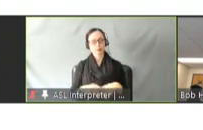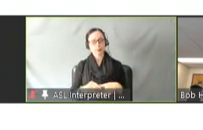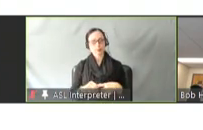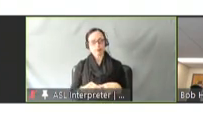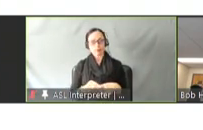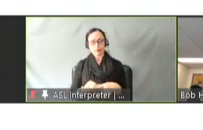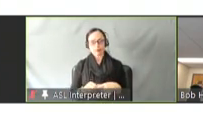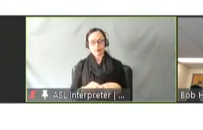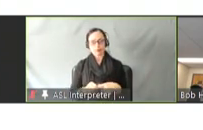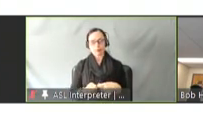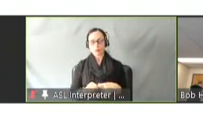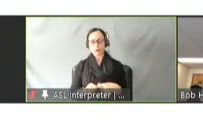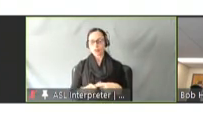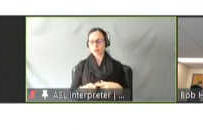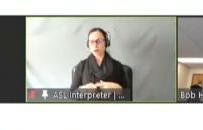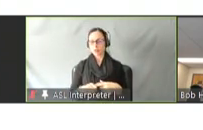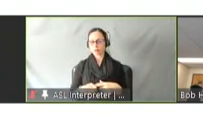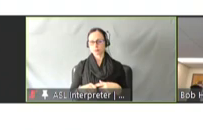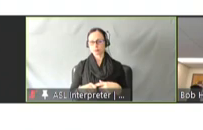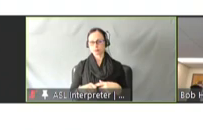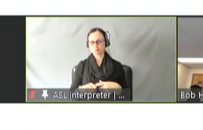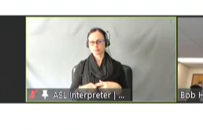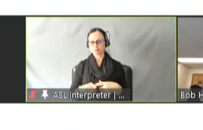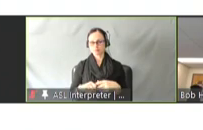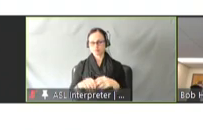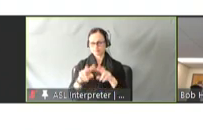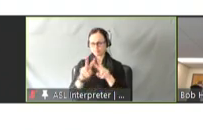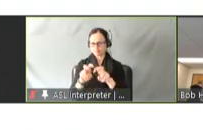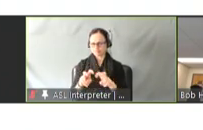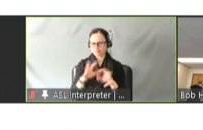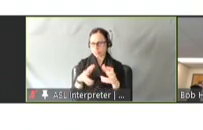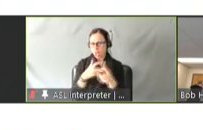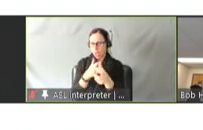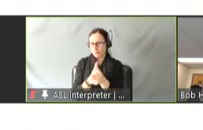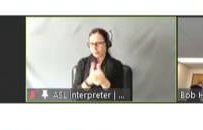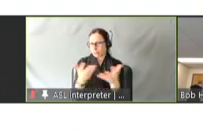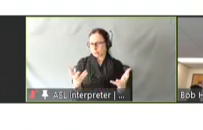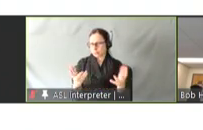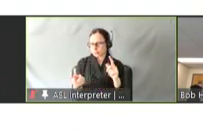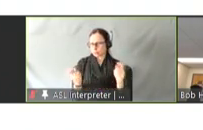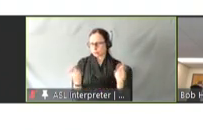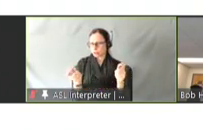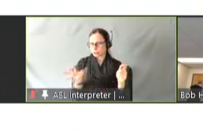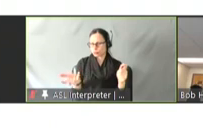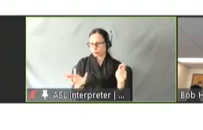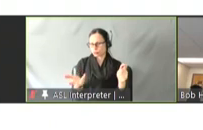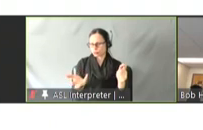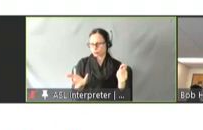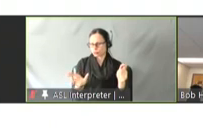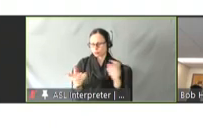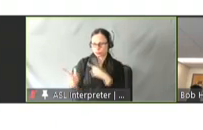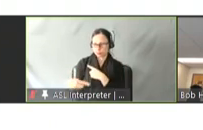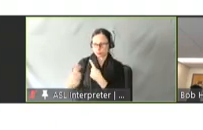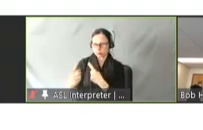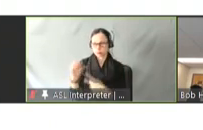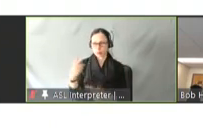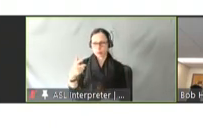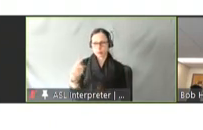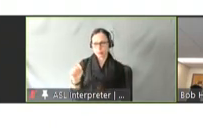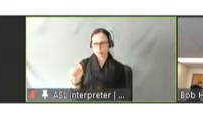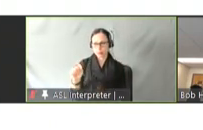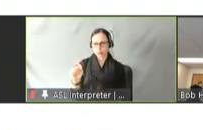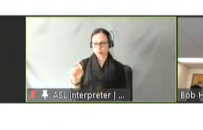what assessment updates have changed or come up since our last presentation to NVAC back in September of this past